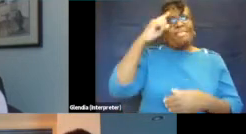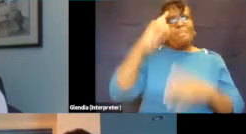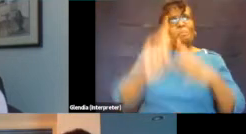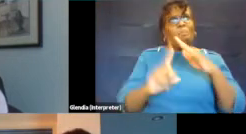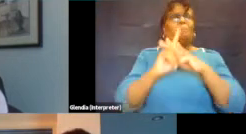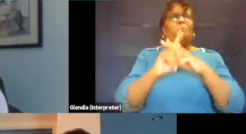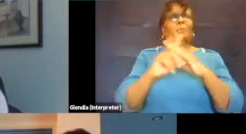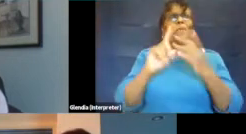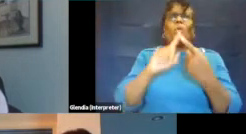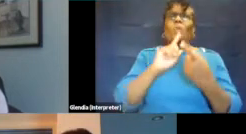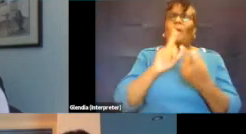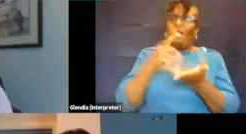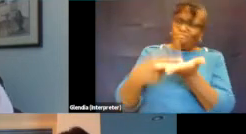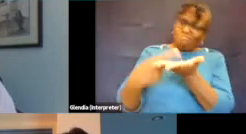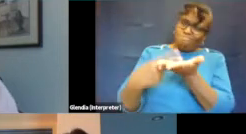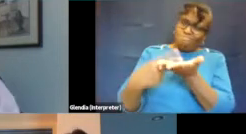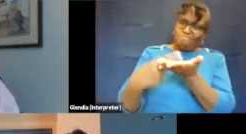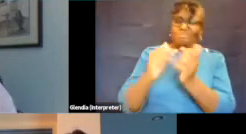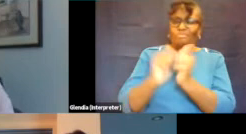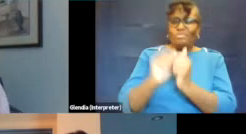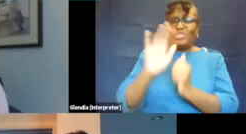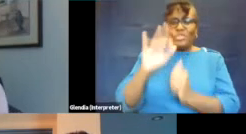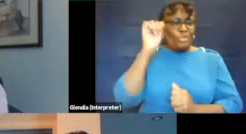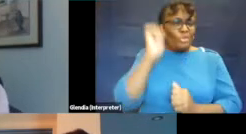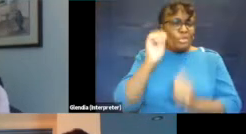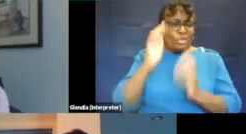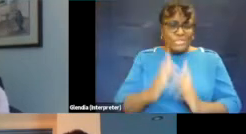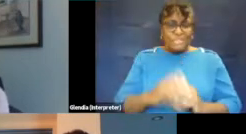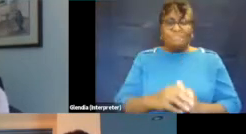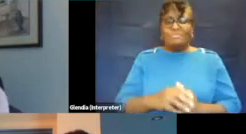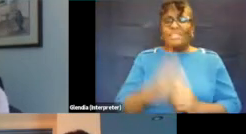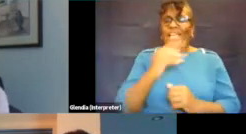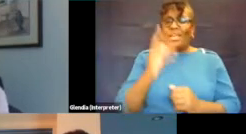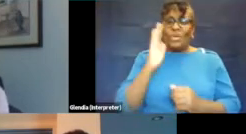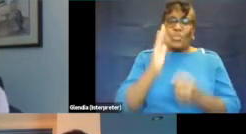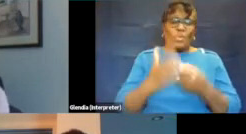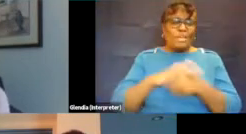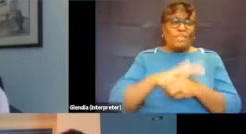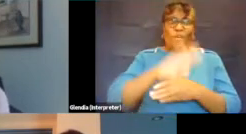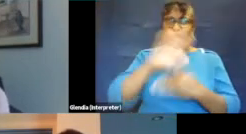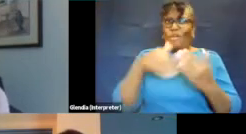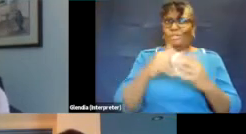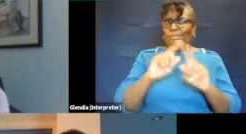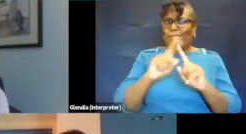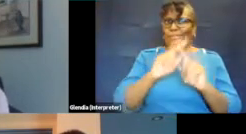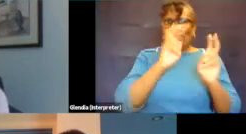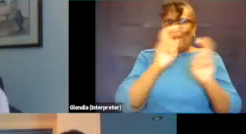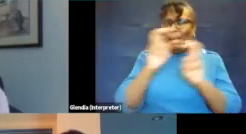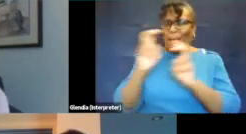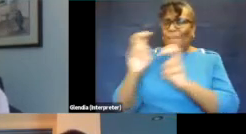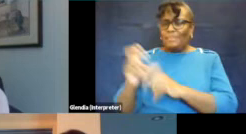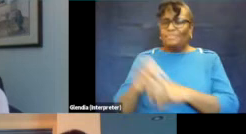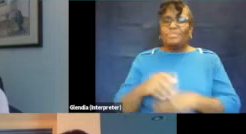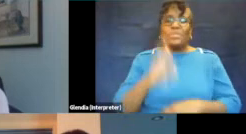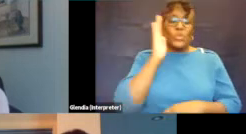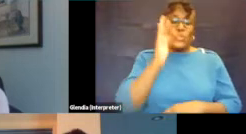your audiologist or may think aren't relevant, and just covering all topics. You will see a theme throughout the presentation